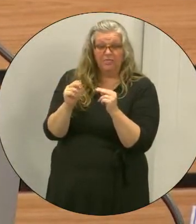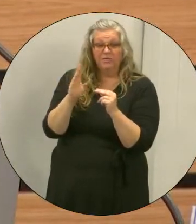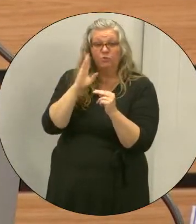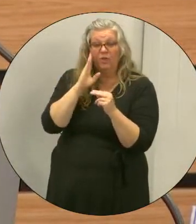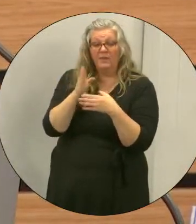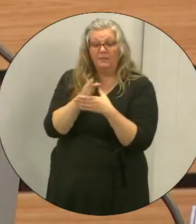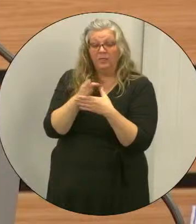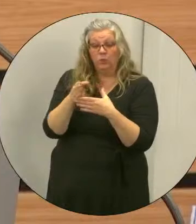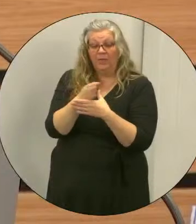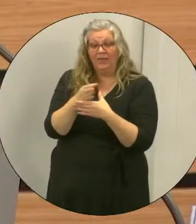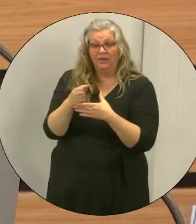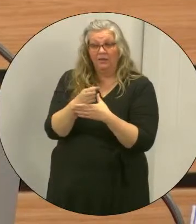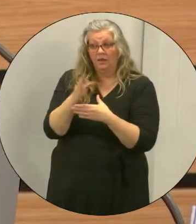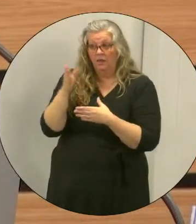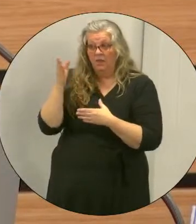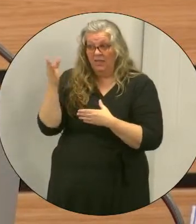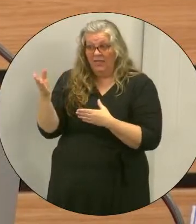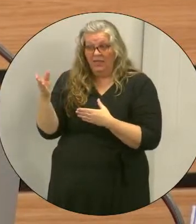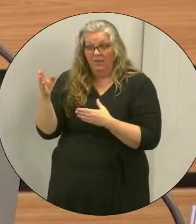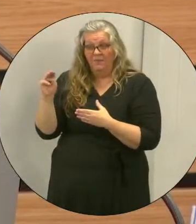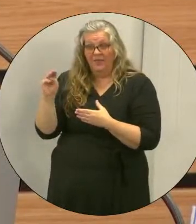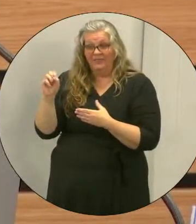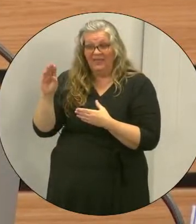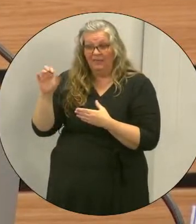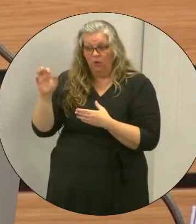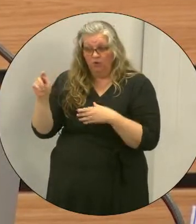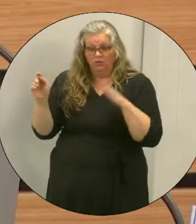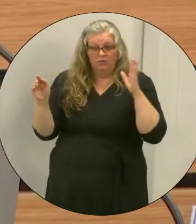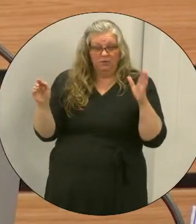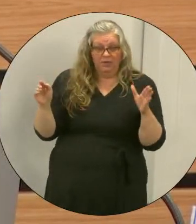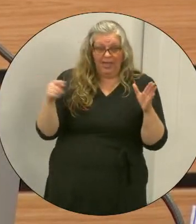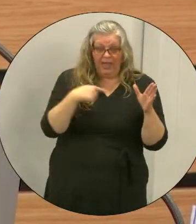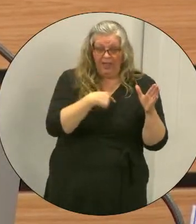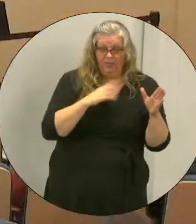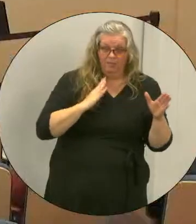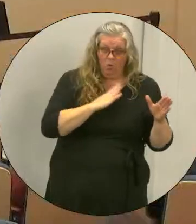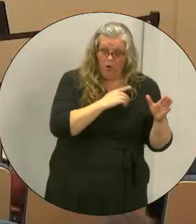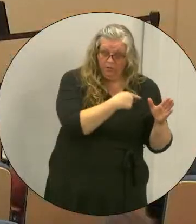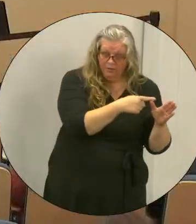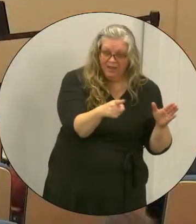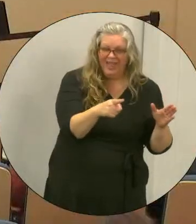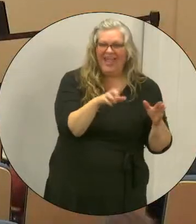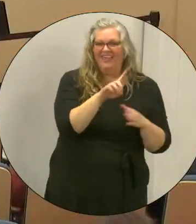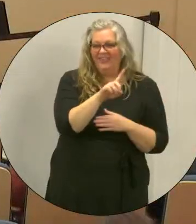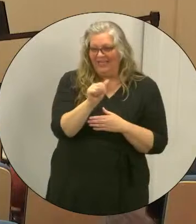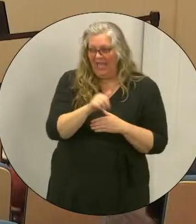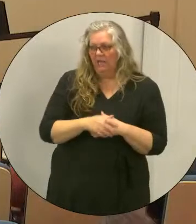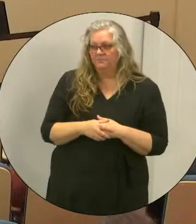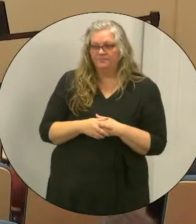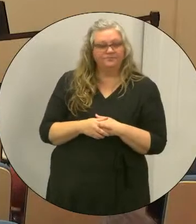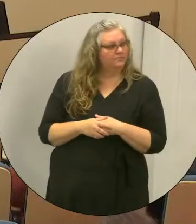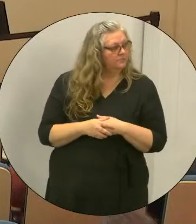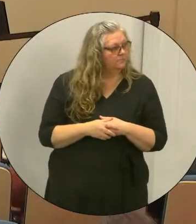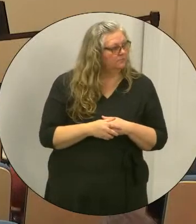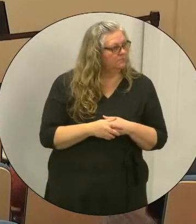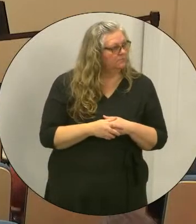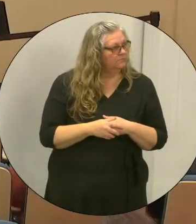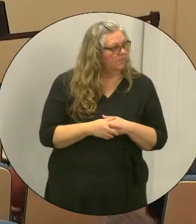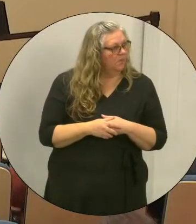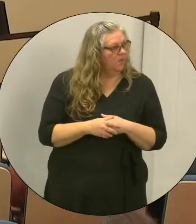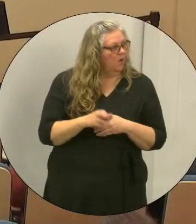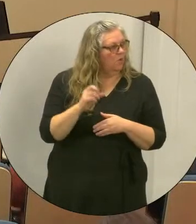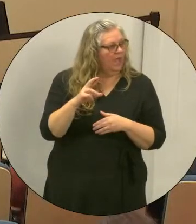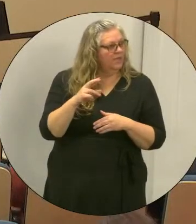Ebert and you through your district attorney representative. Thank you. With that, I'll entertain a motion, and I believe